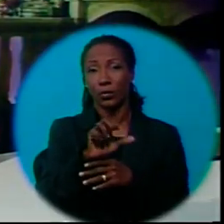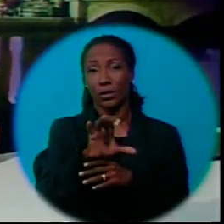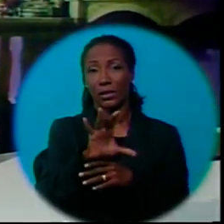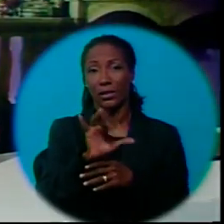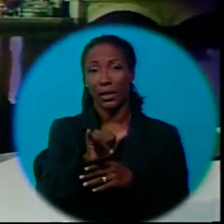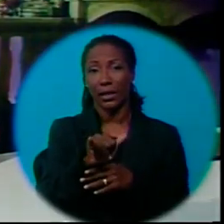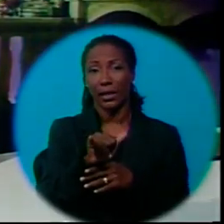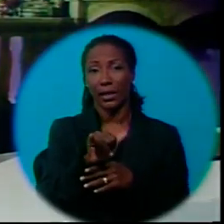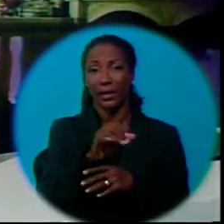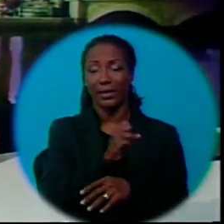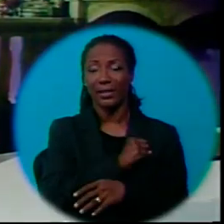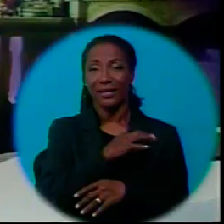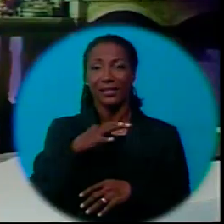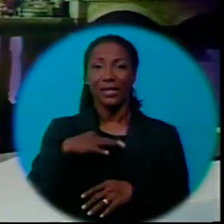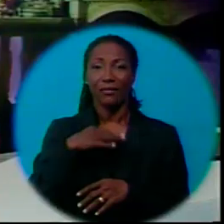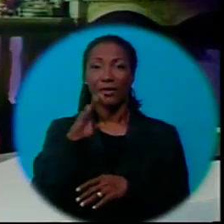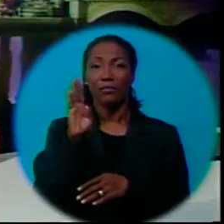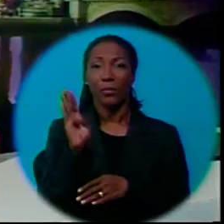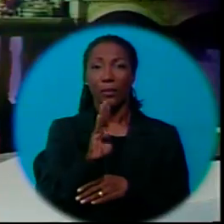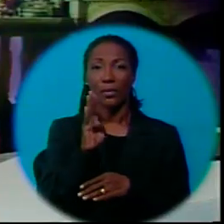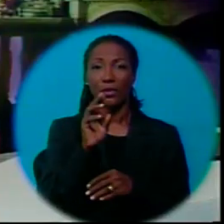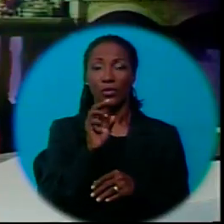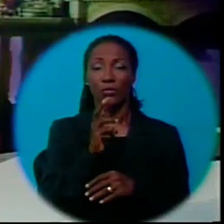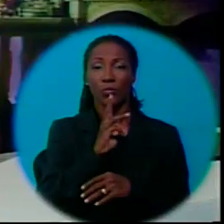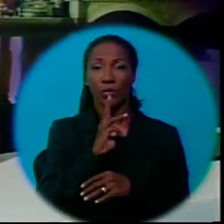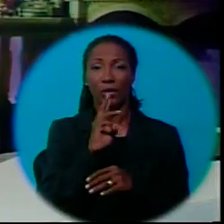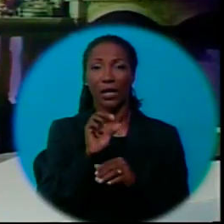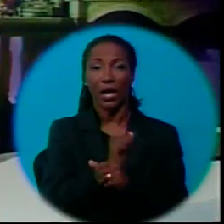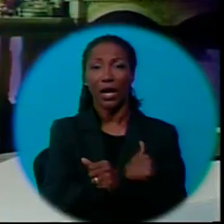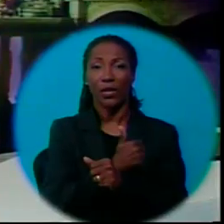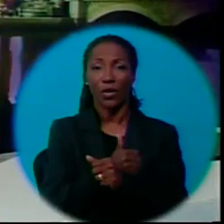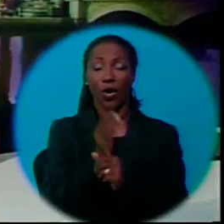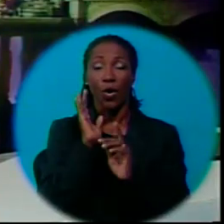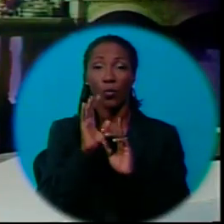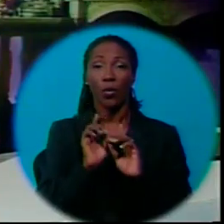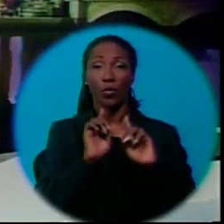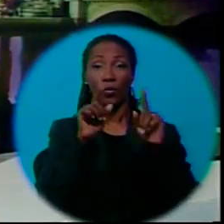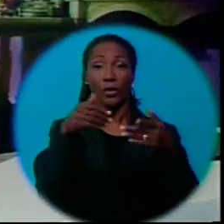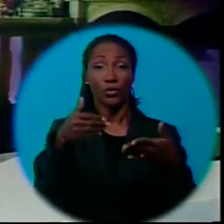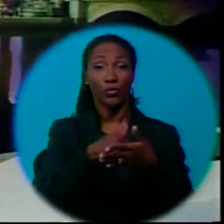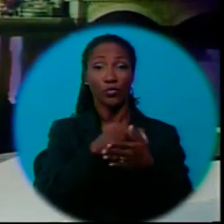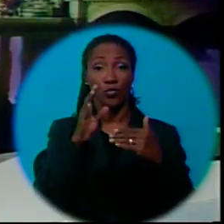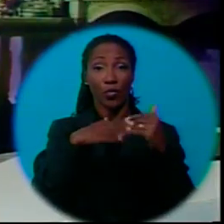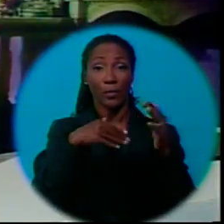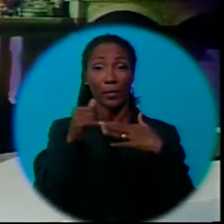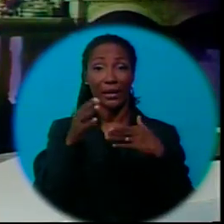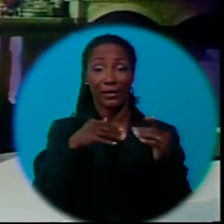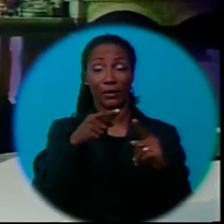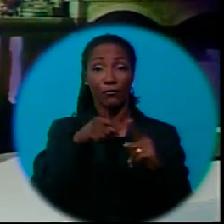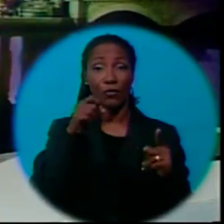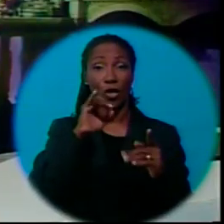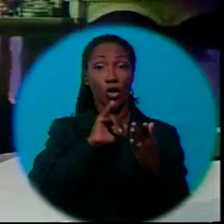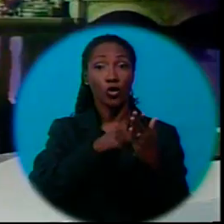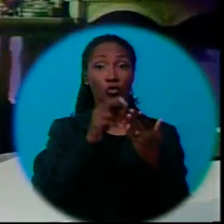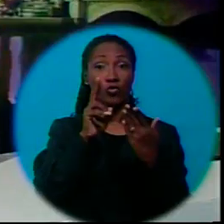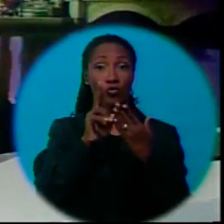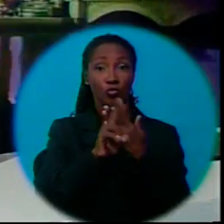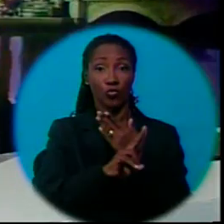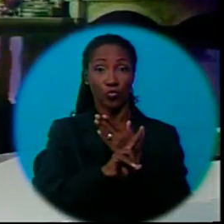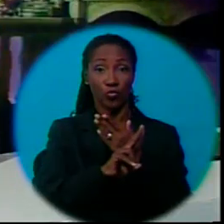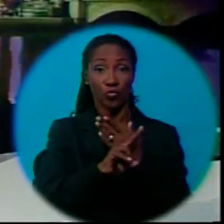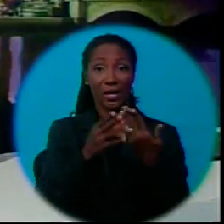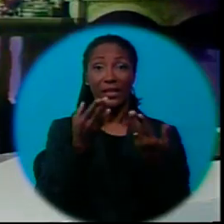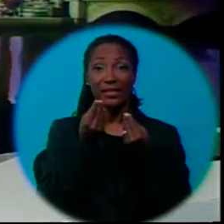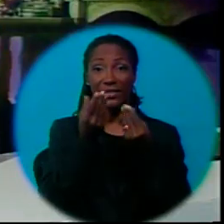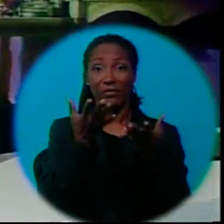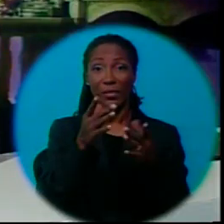Staff of the Barbados Water Authority are expected to move into their spanking new headquarters in the Pine from June This information from Chairman